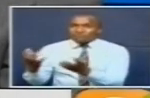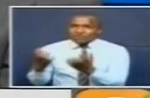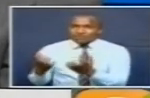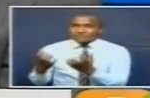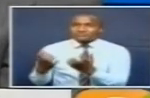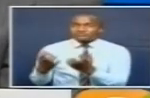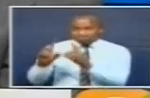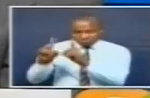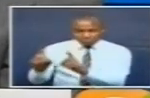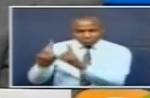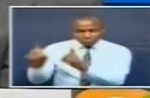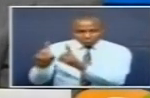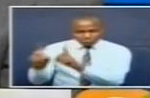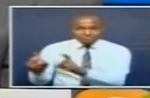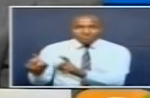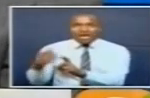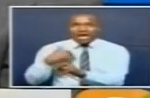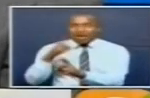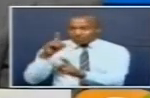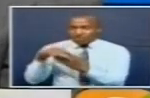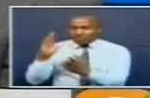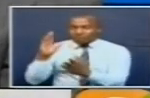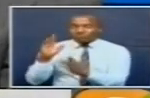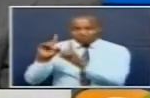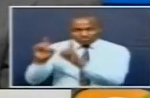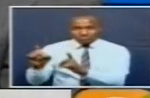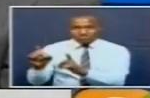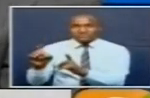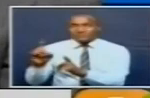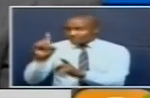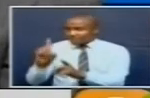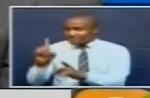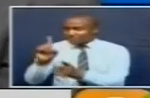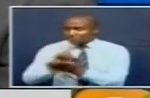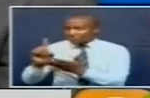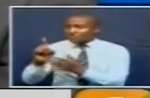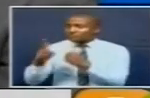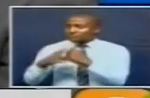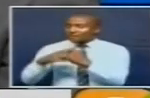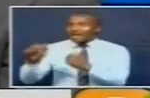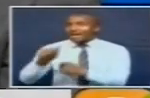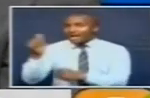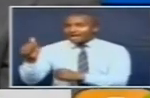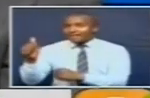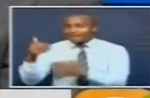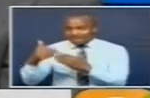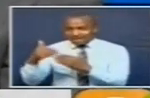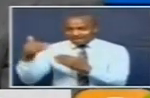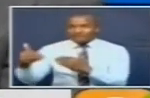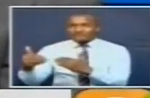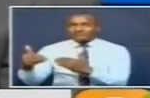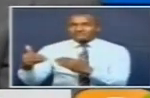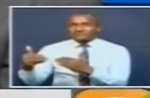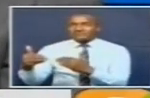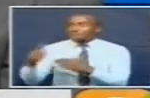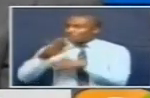of tests. We have one more test coming up in the first week of July, and another test after we have deployed all